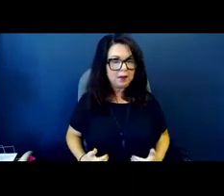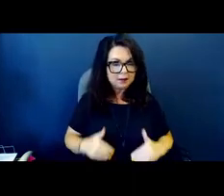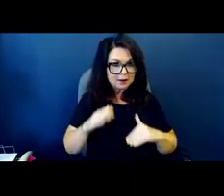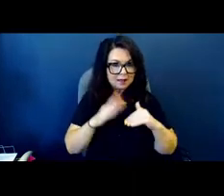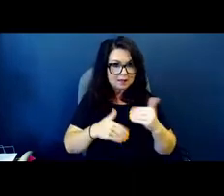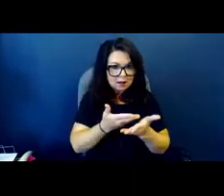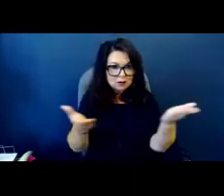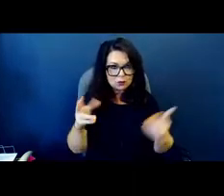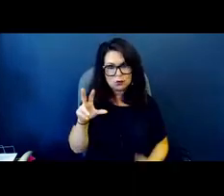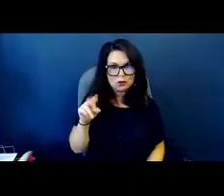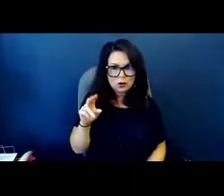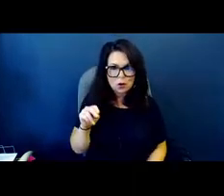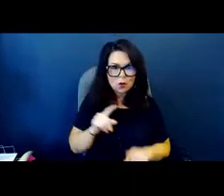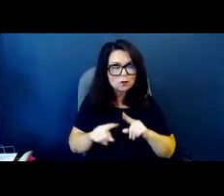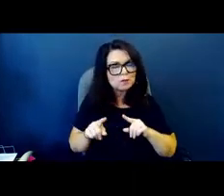human level, I was